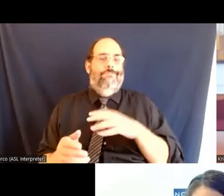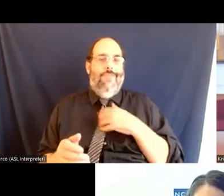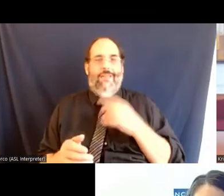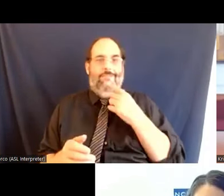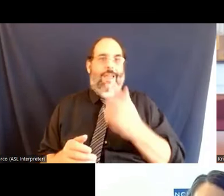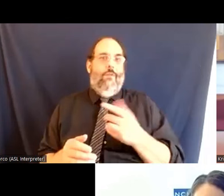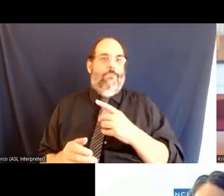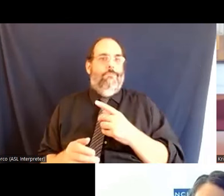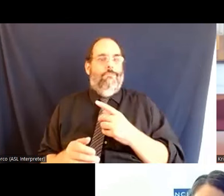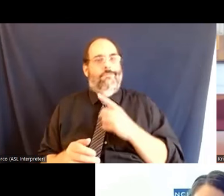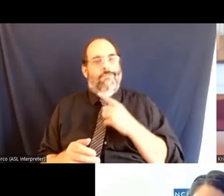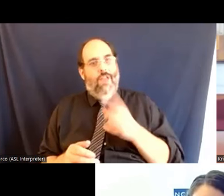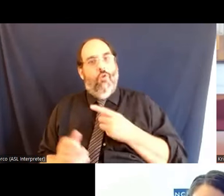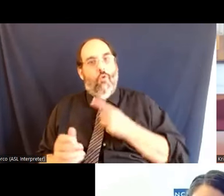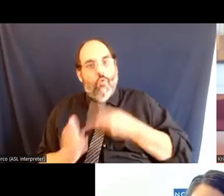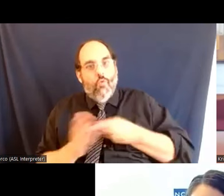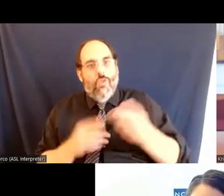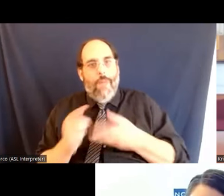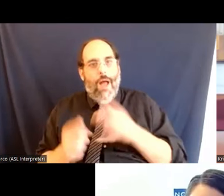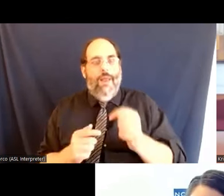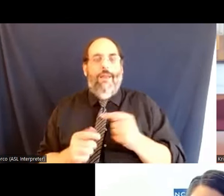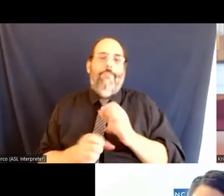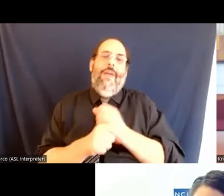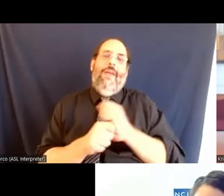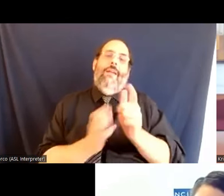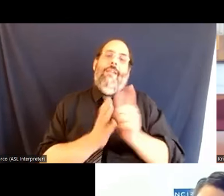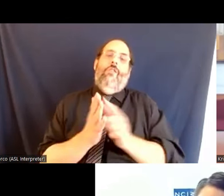legislative solutions to make things better for everyone.